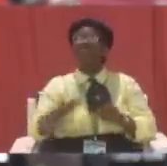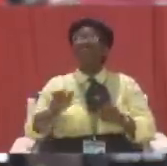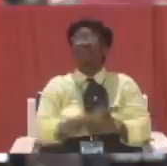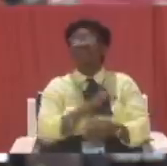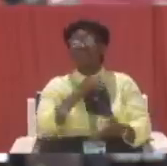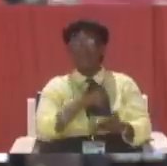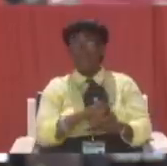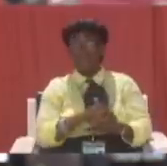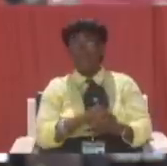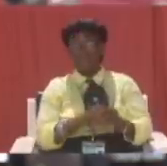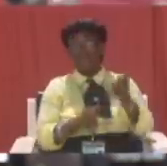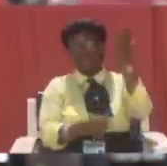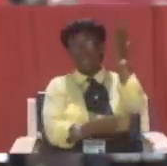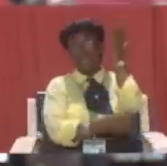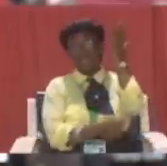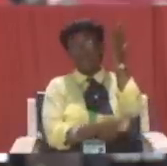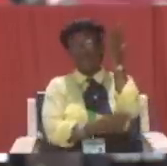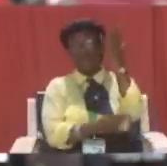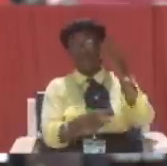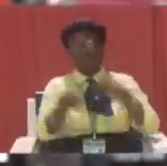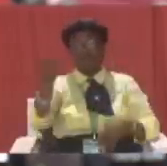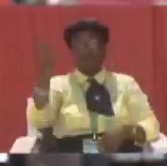Abraham was a wonder.